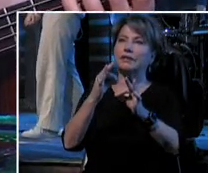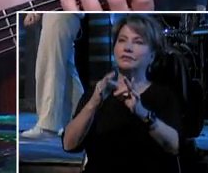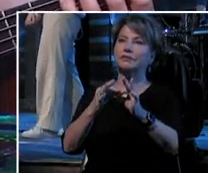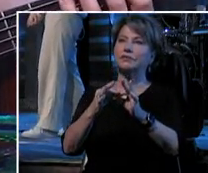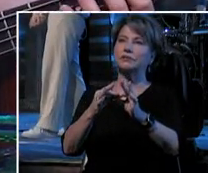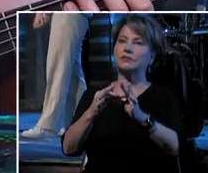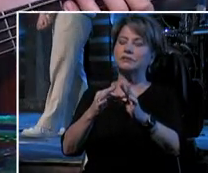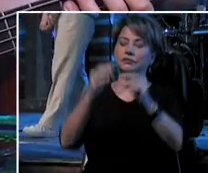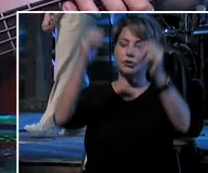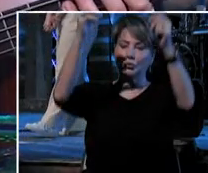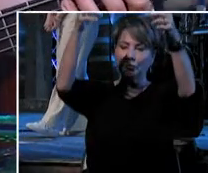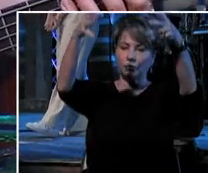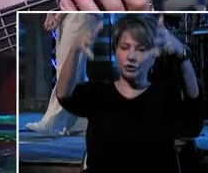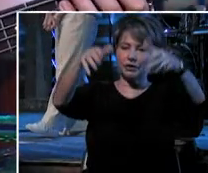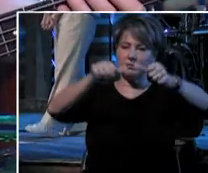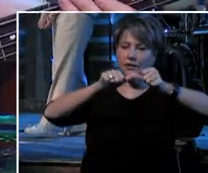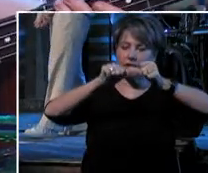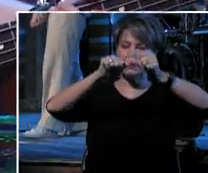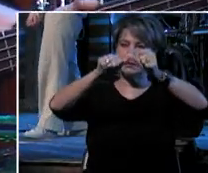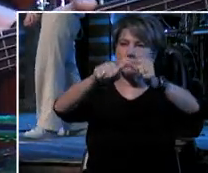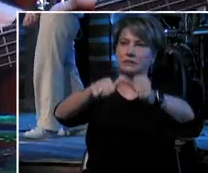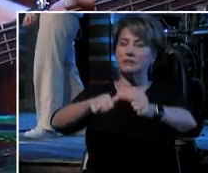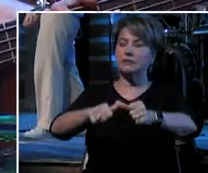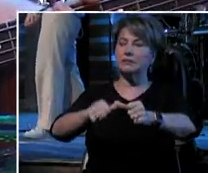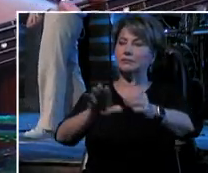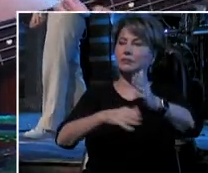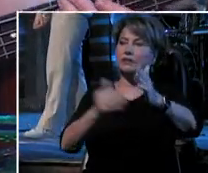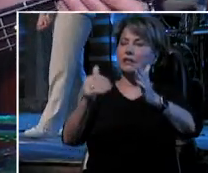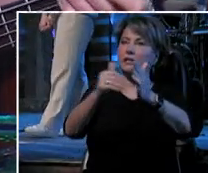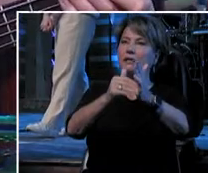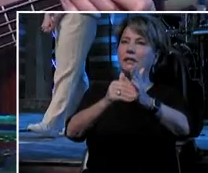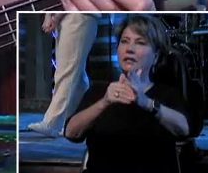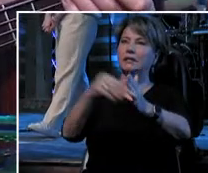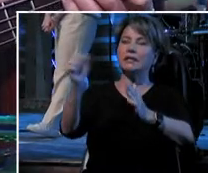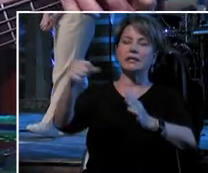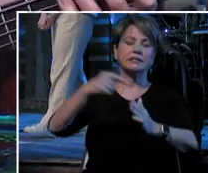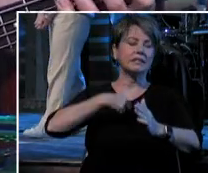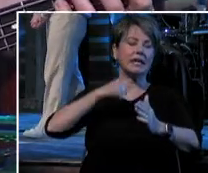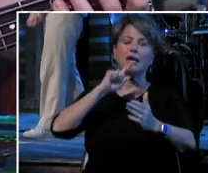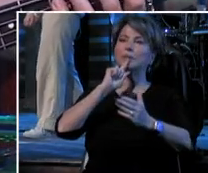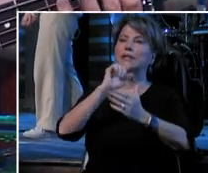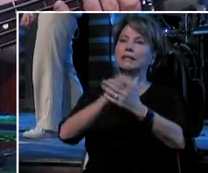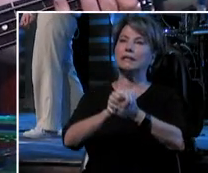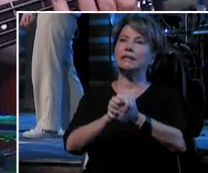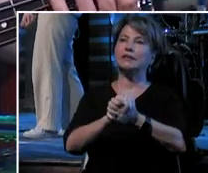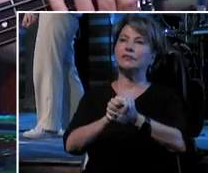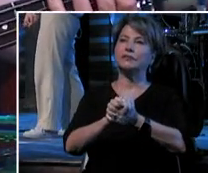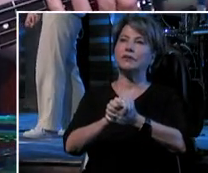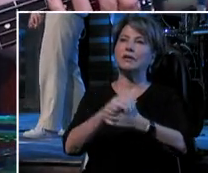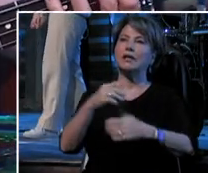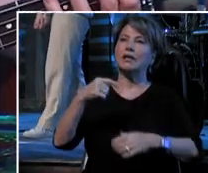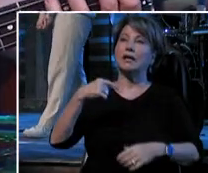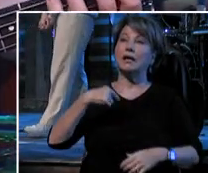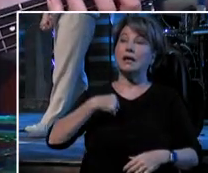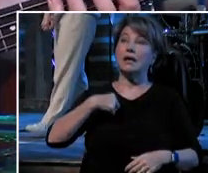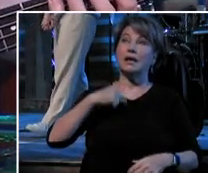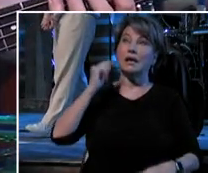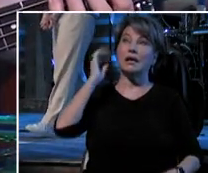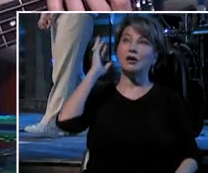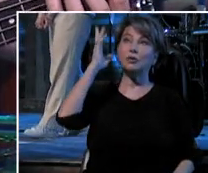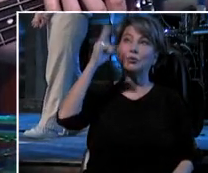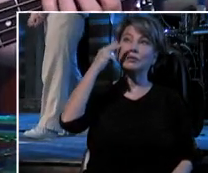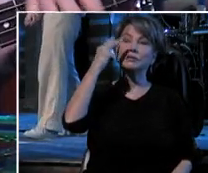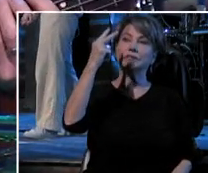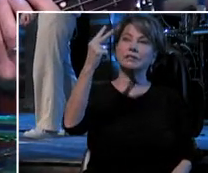faithfulness remains. Let's sing again. Yes, I believe that